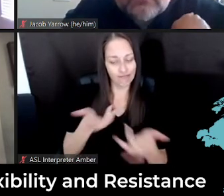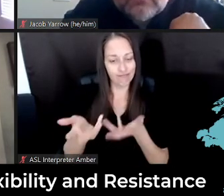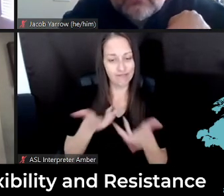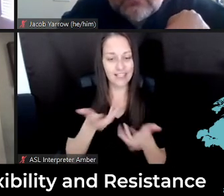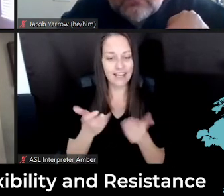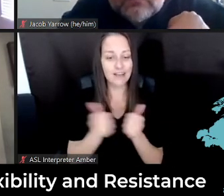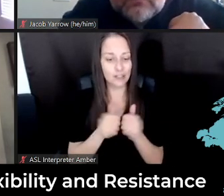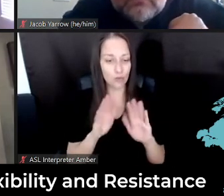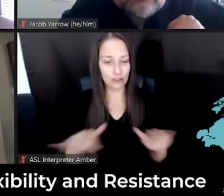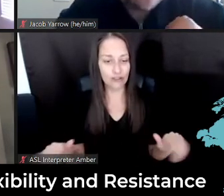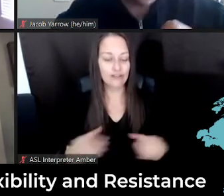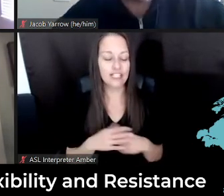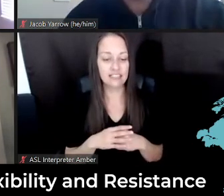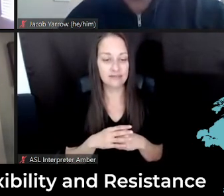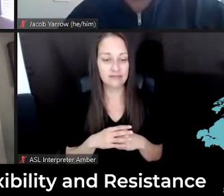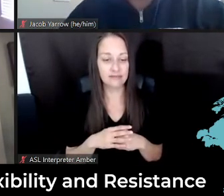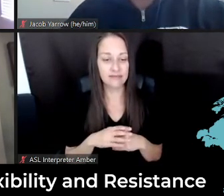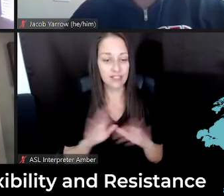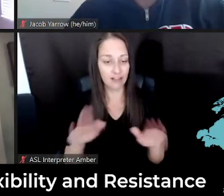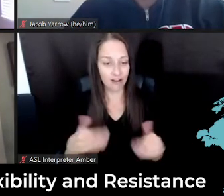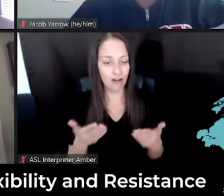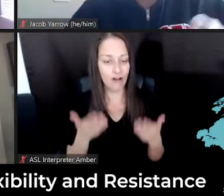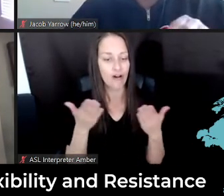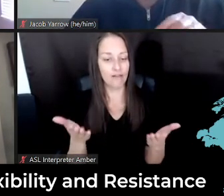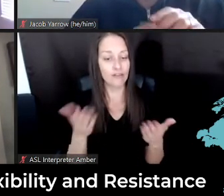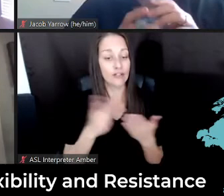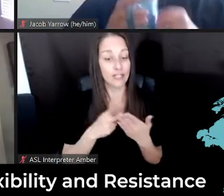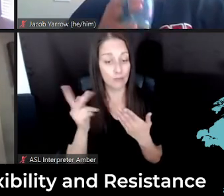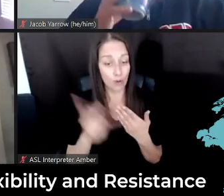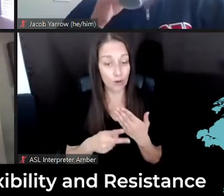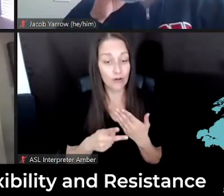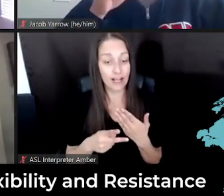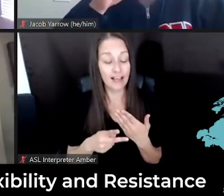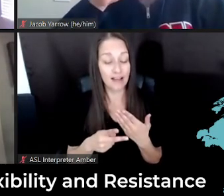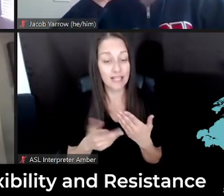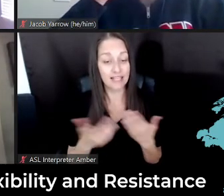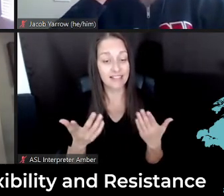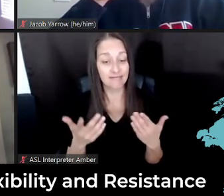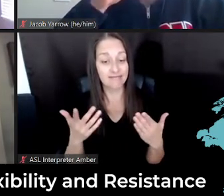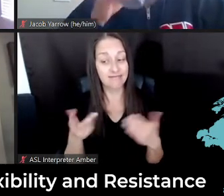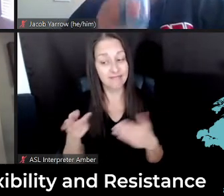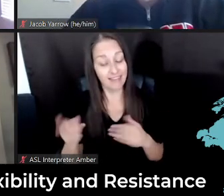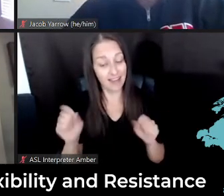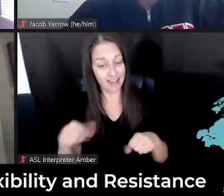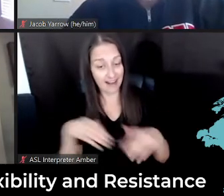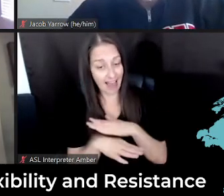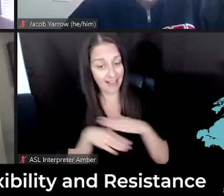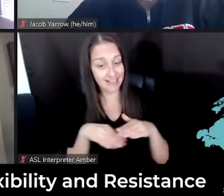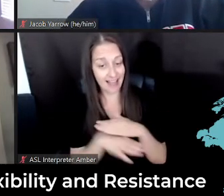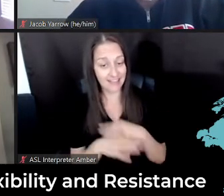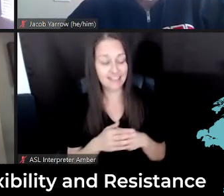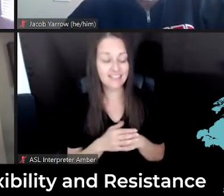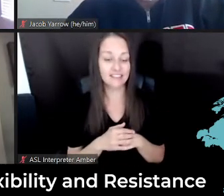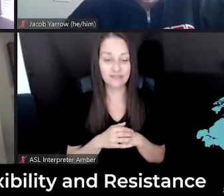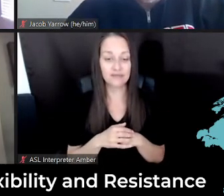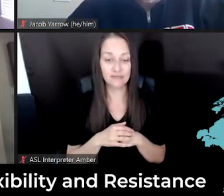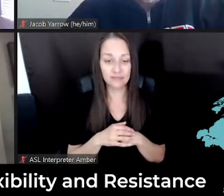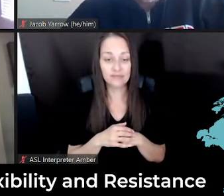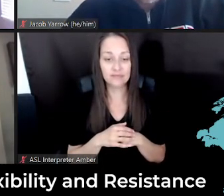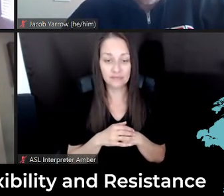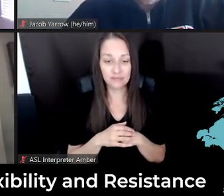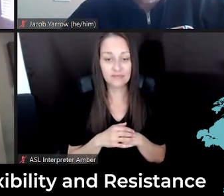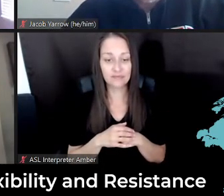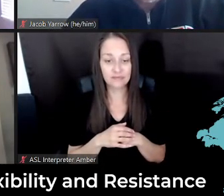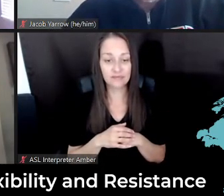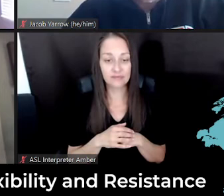offering programming that allows them, or access to programming that allows children to want to